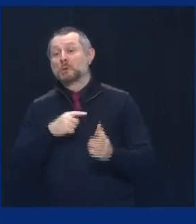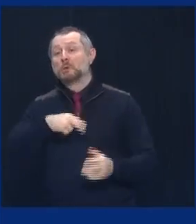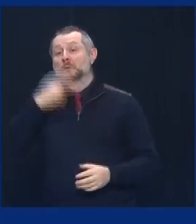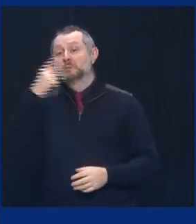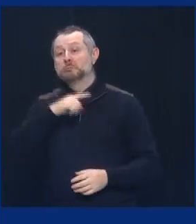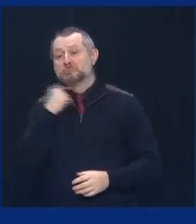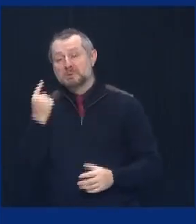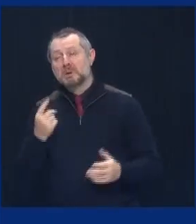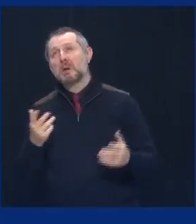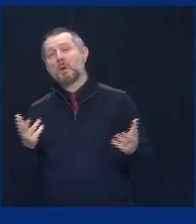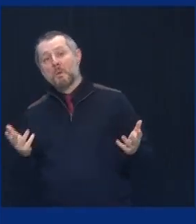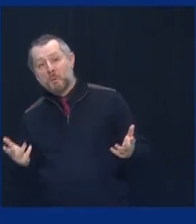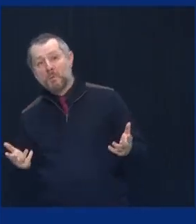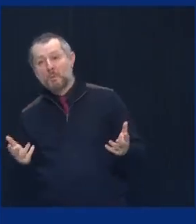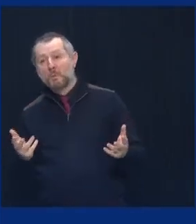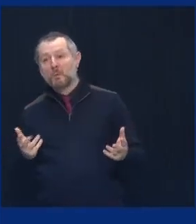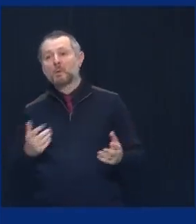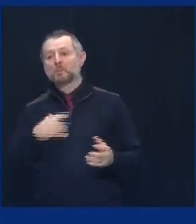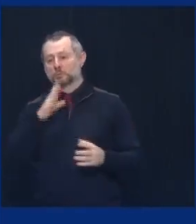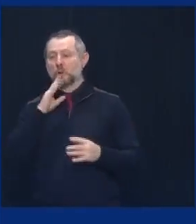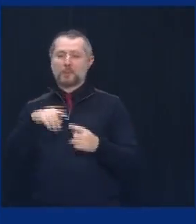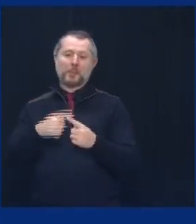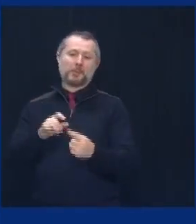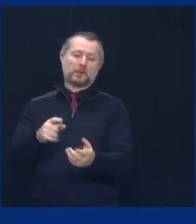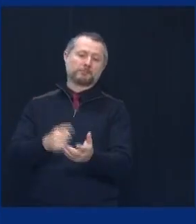activity, like we talked about. Okay.